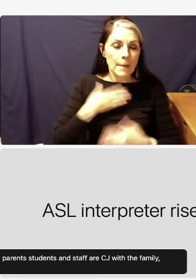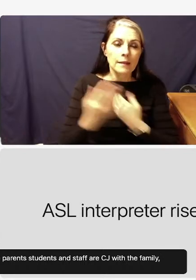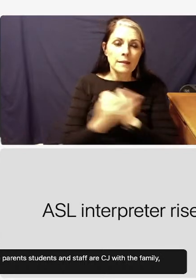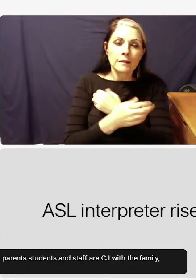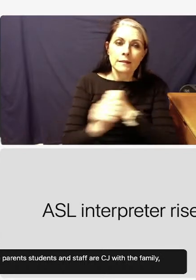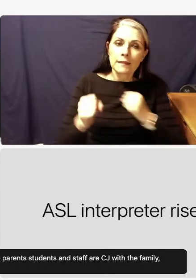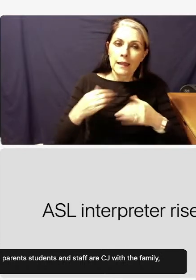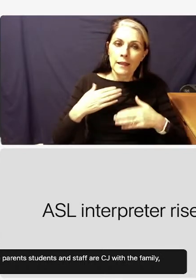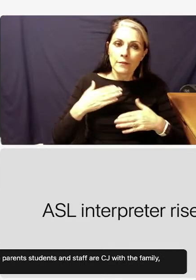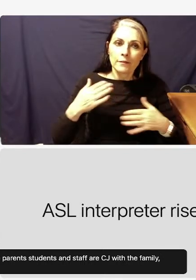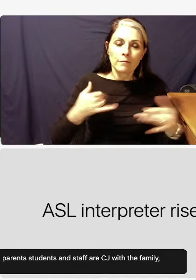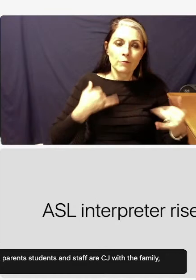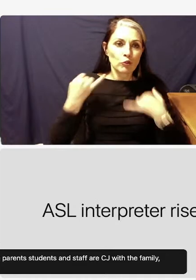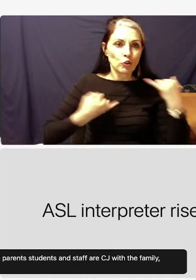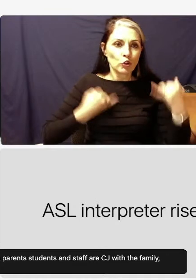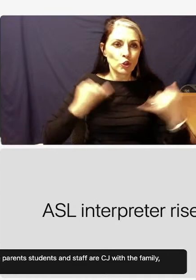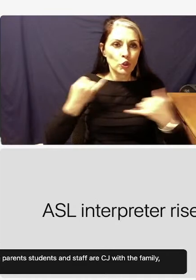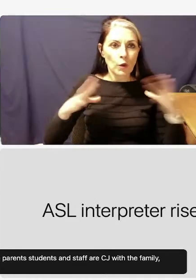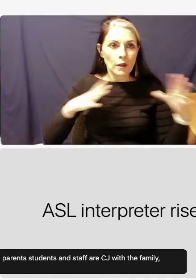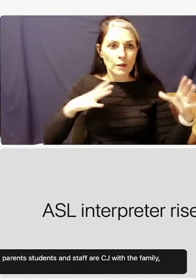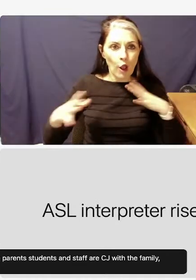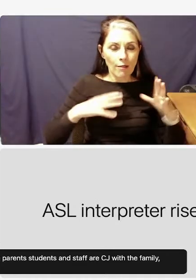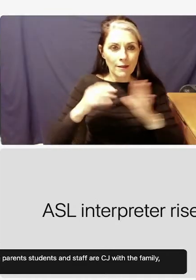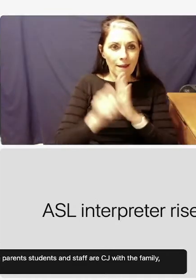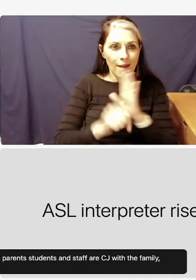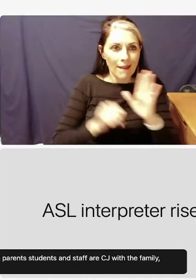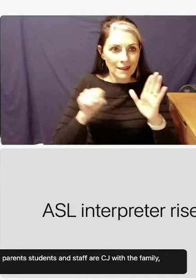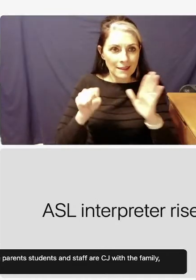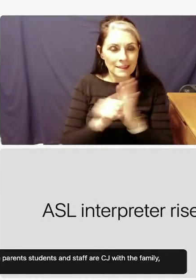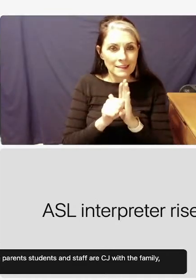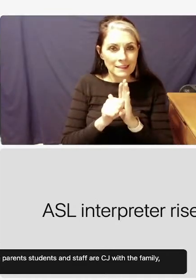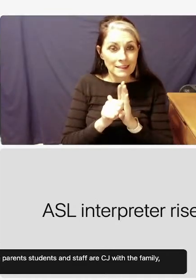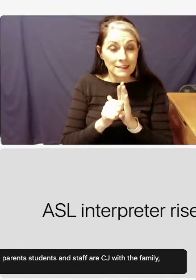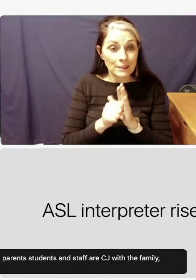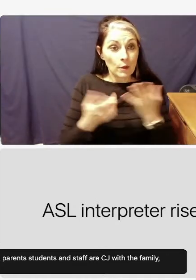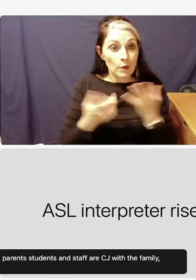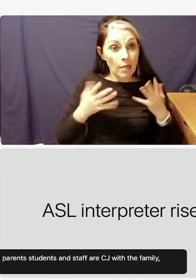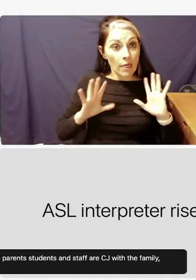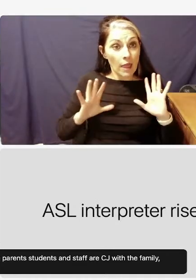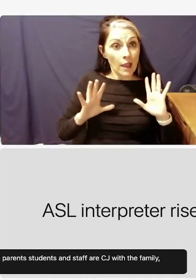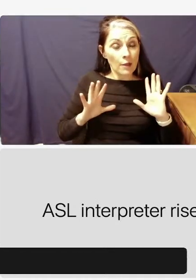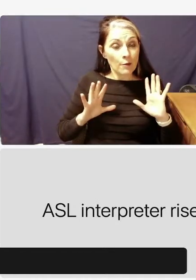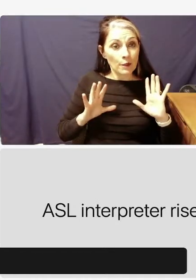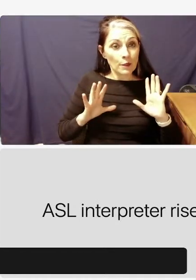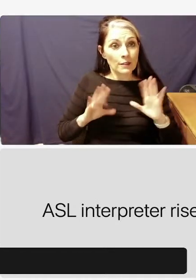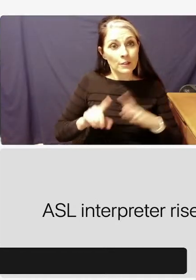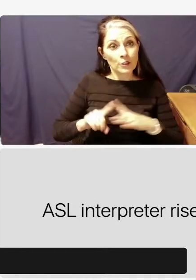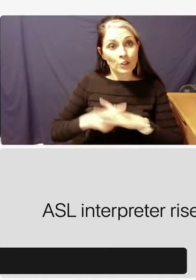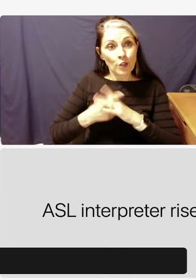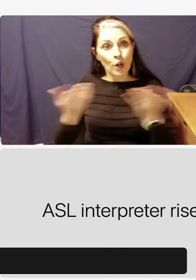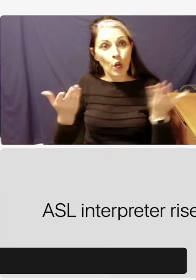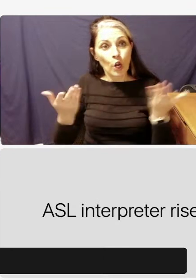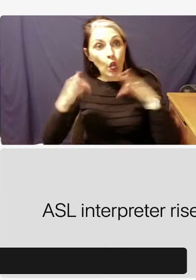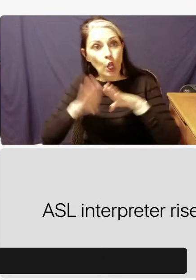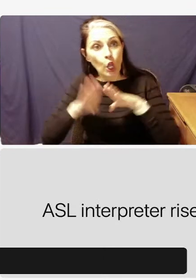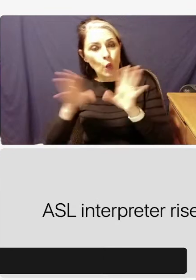and joyous holiday season with that we're going to go to close session